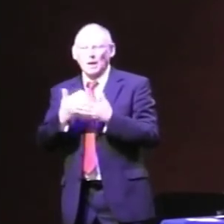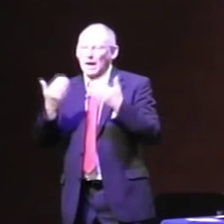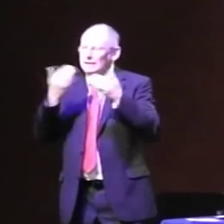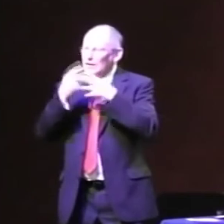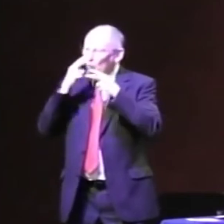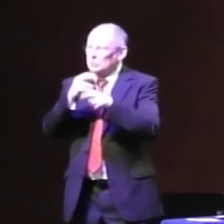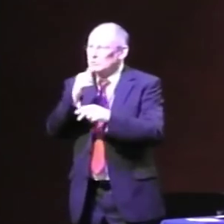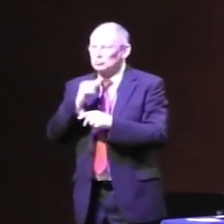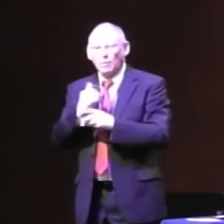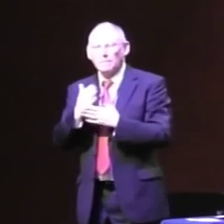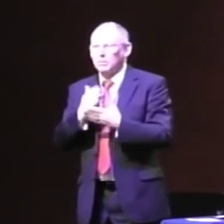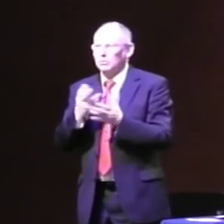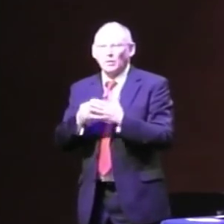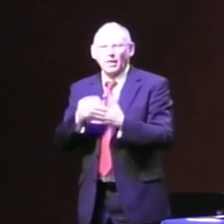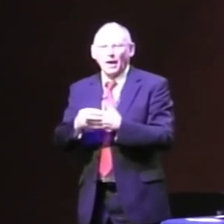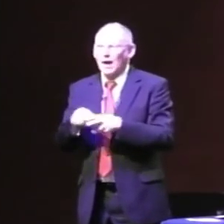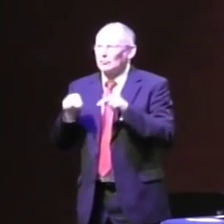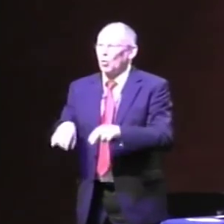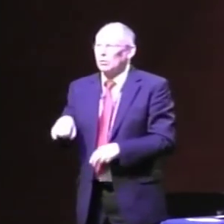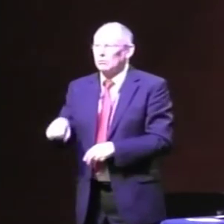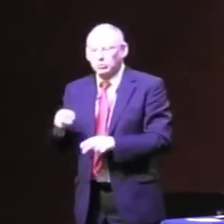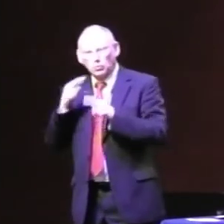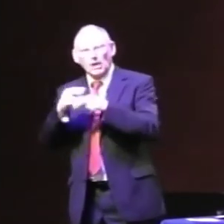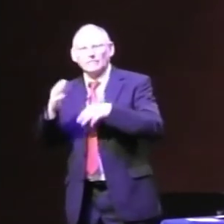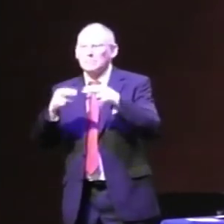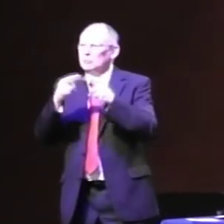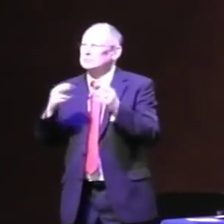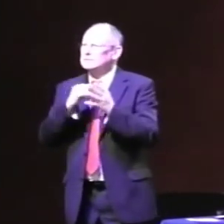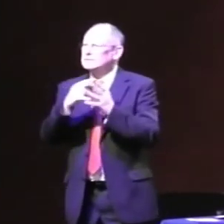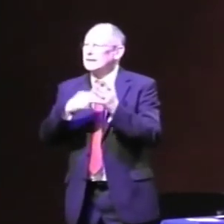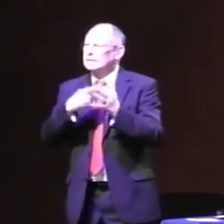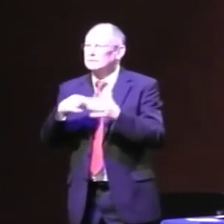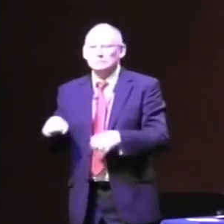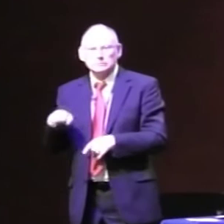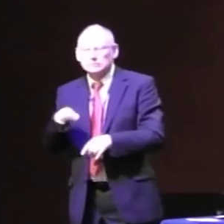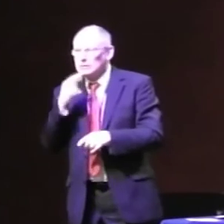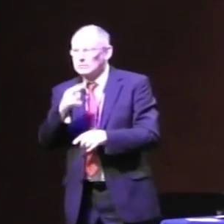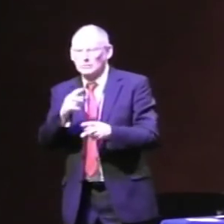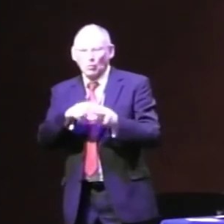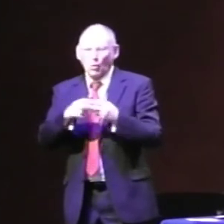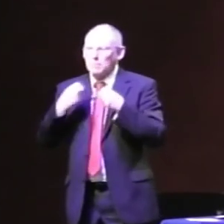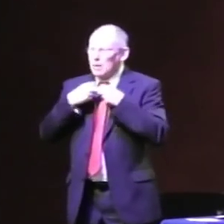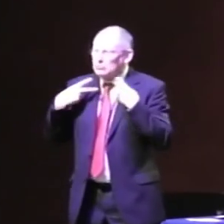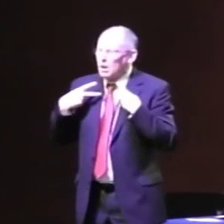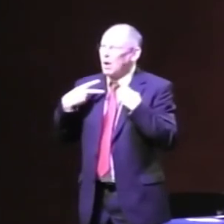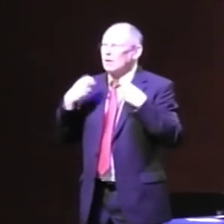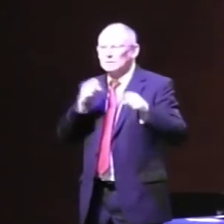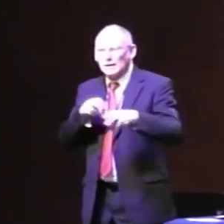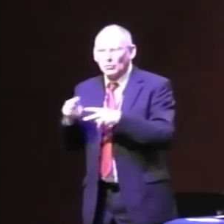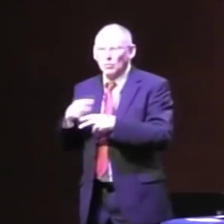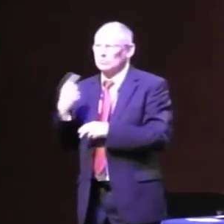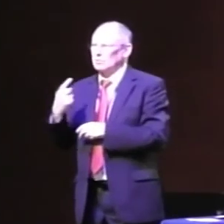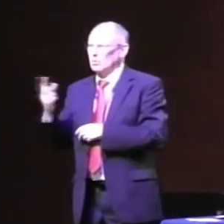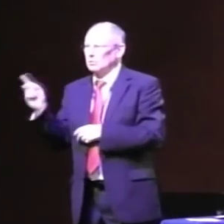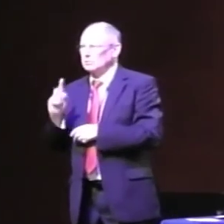a man with a big Alsatian dug looking after a building site, a bouncer at a dance hall, usually somebody who